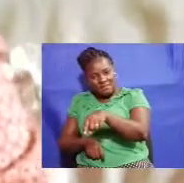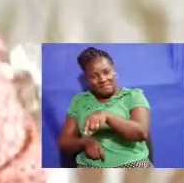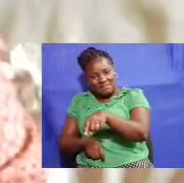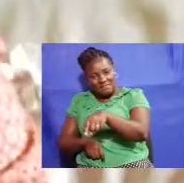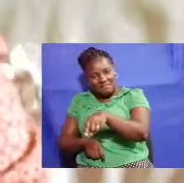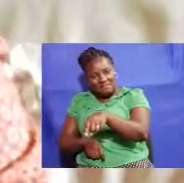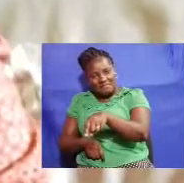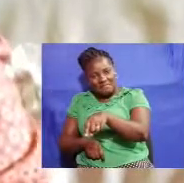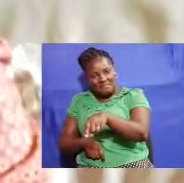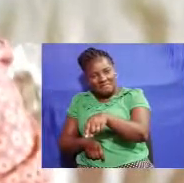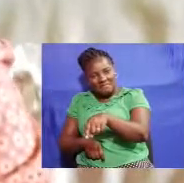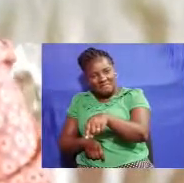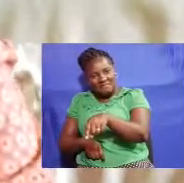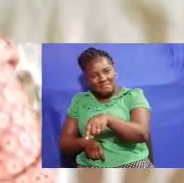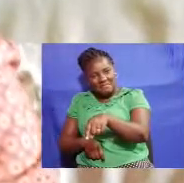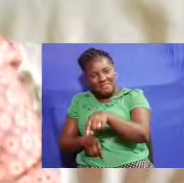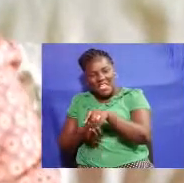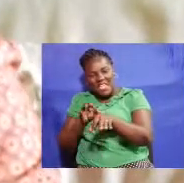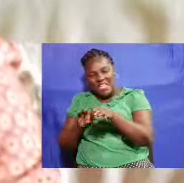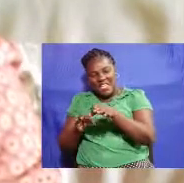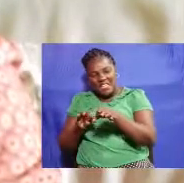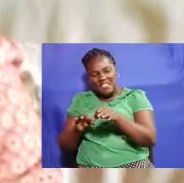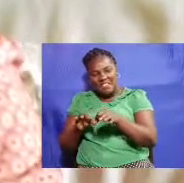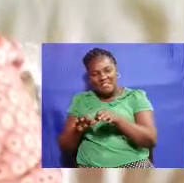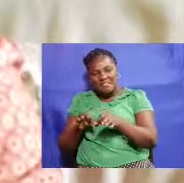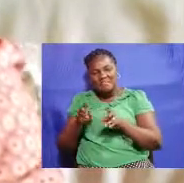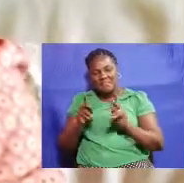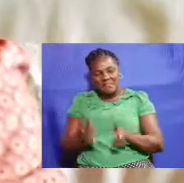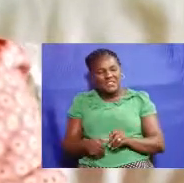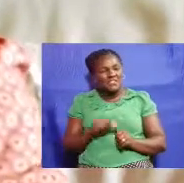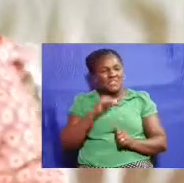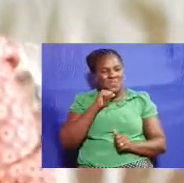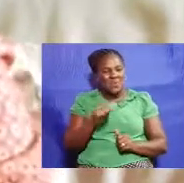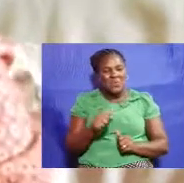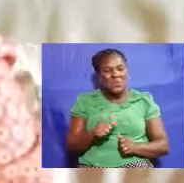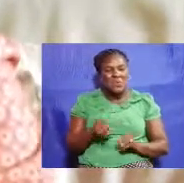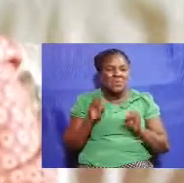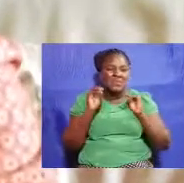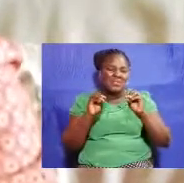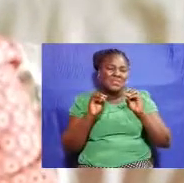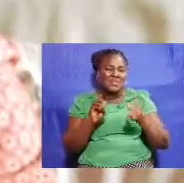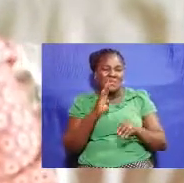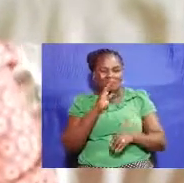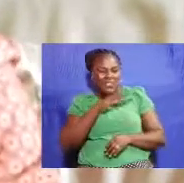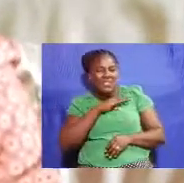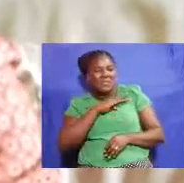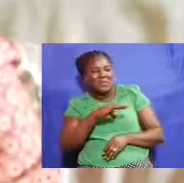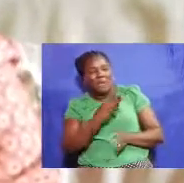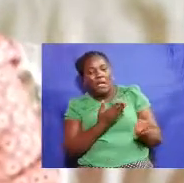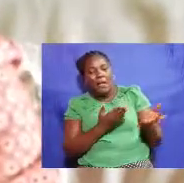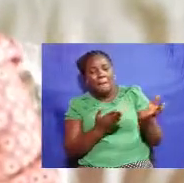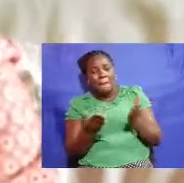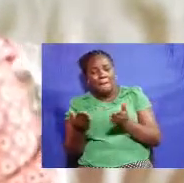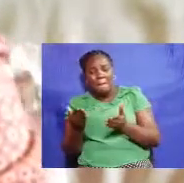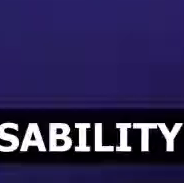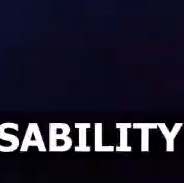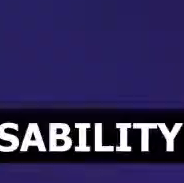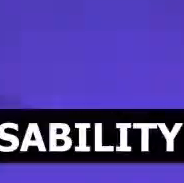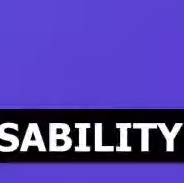been taught to be confident to be able to bring the ability in him or her